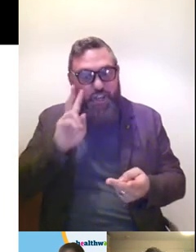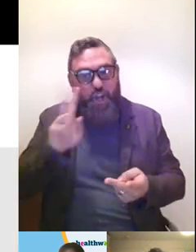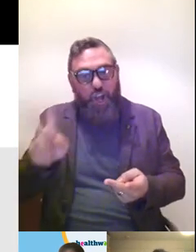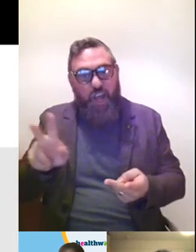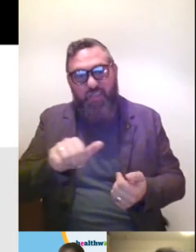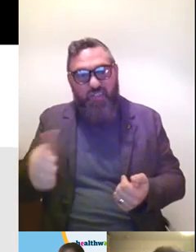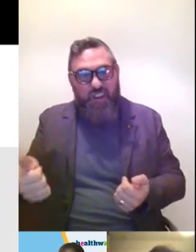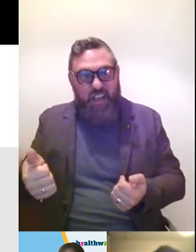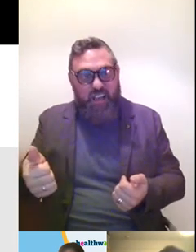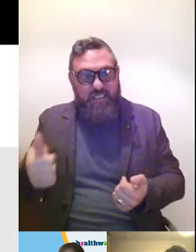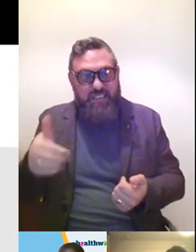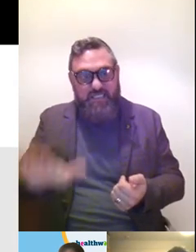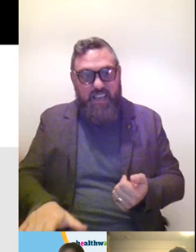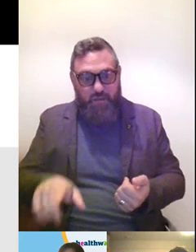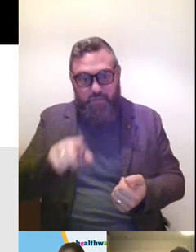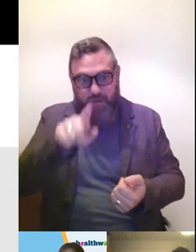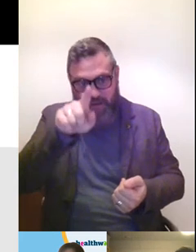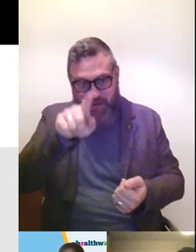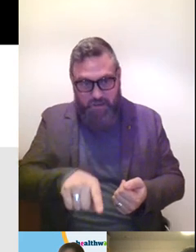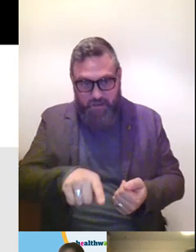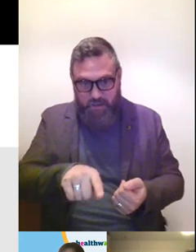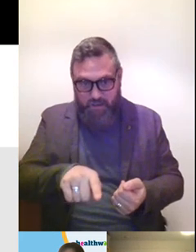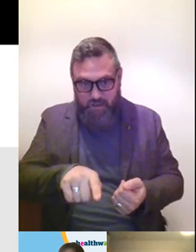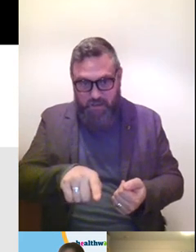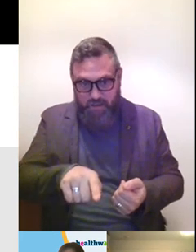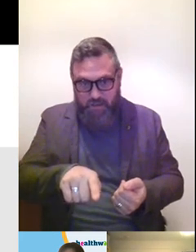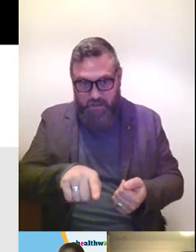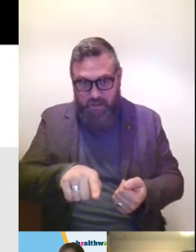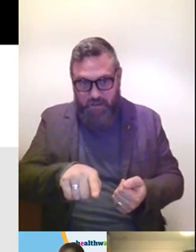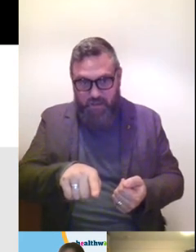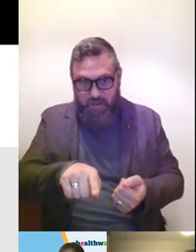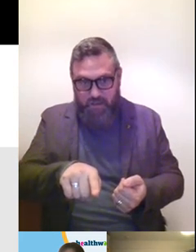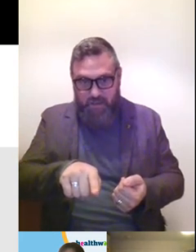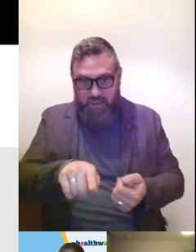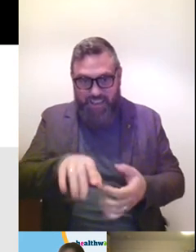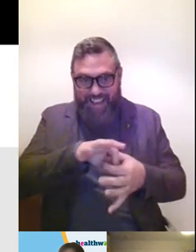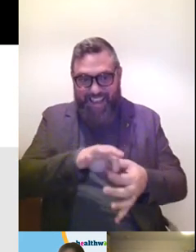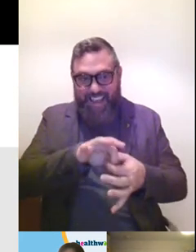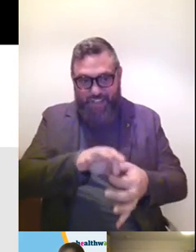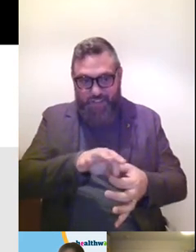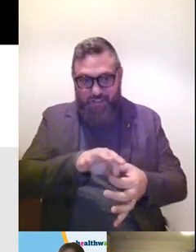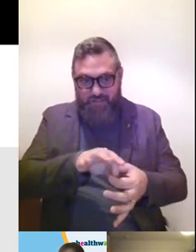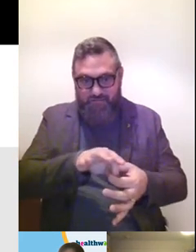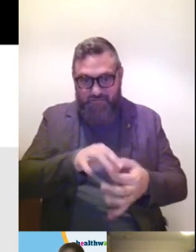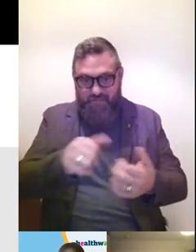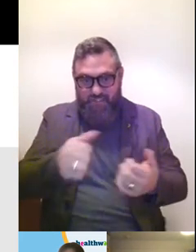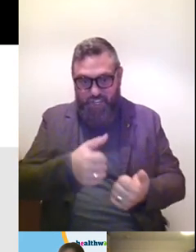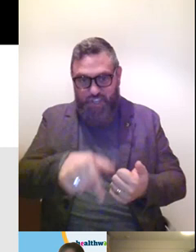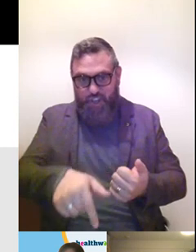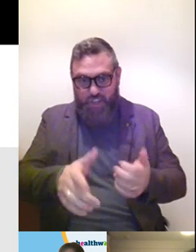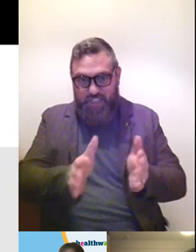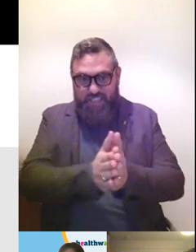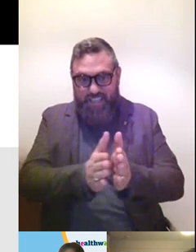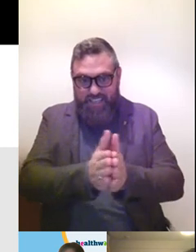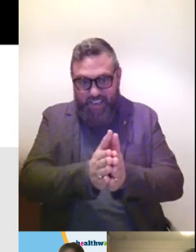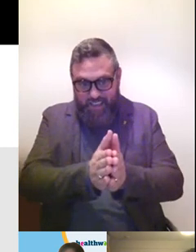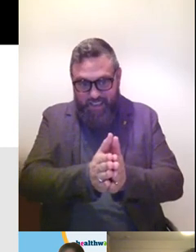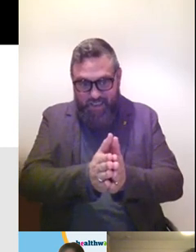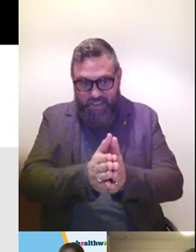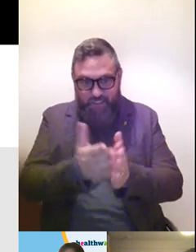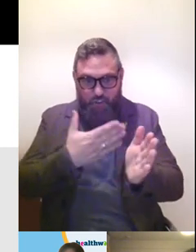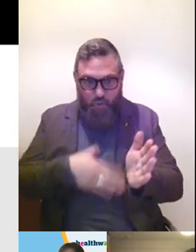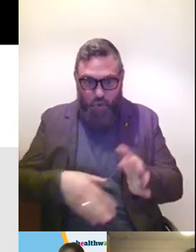we had. So the engagement period ends this coming Sunday. So if you'd like to